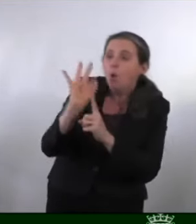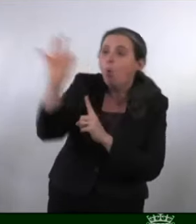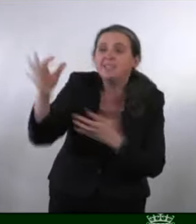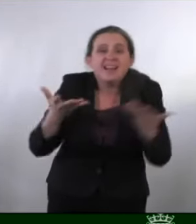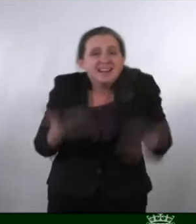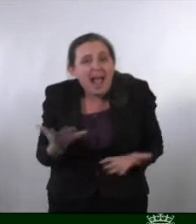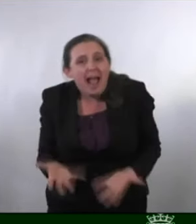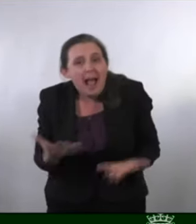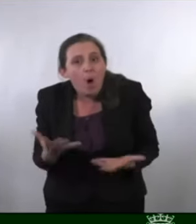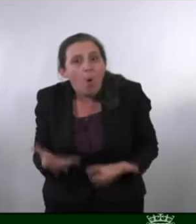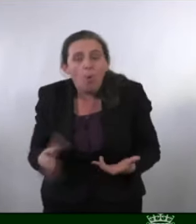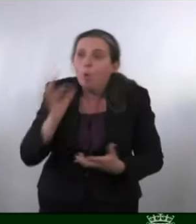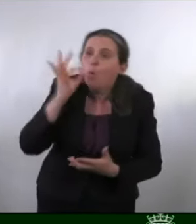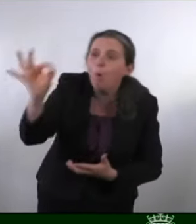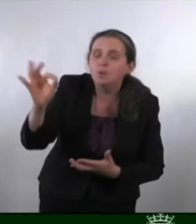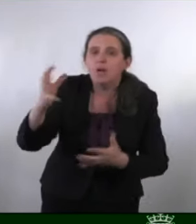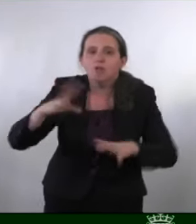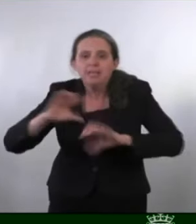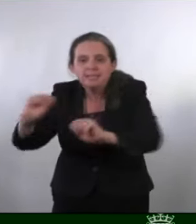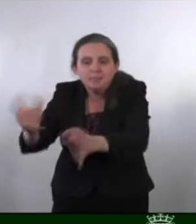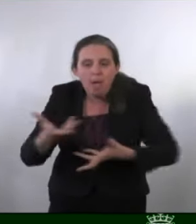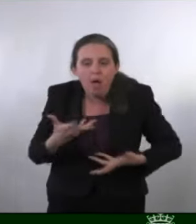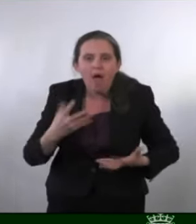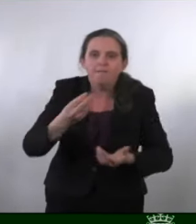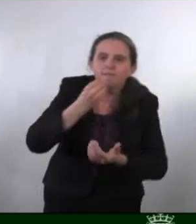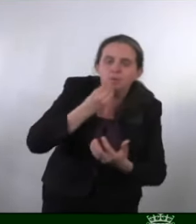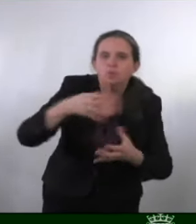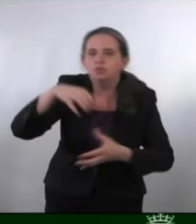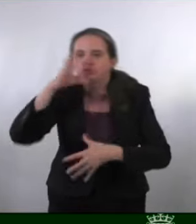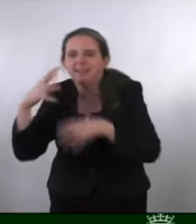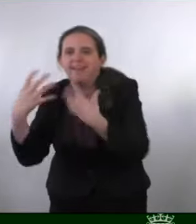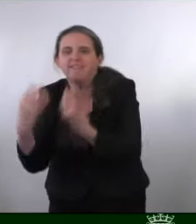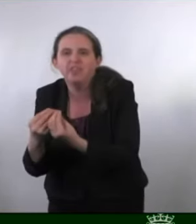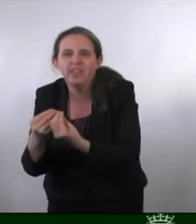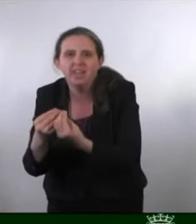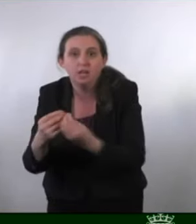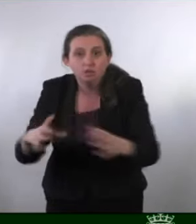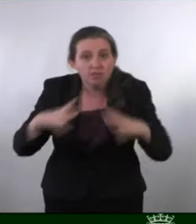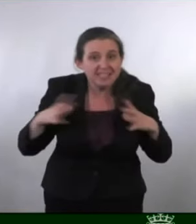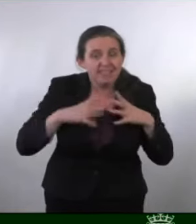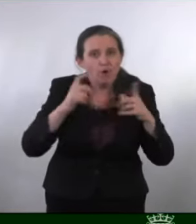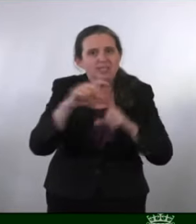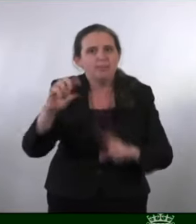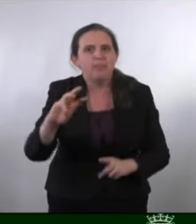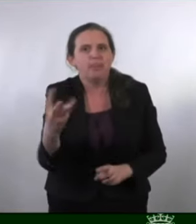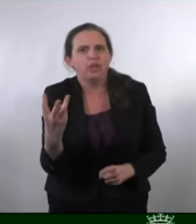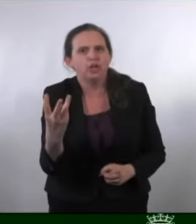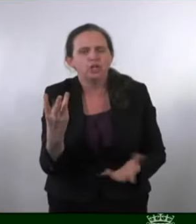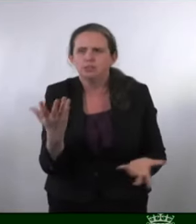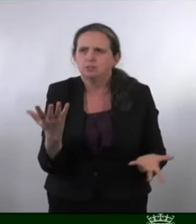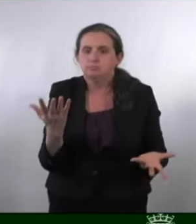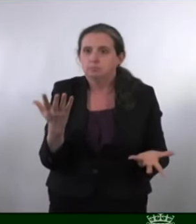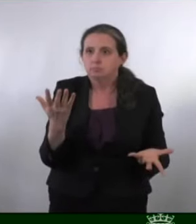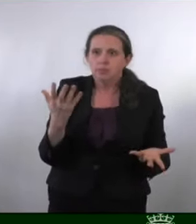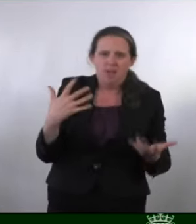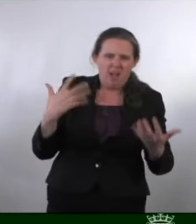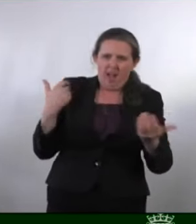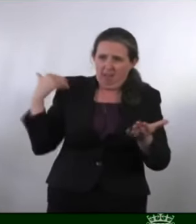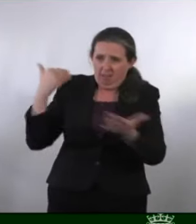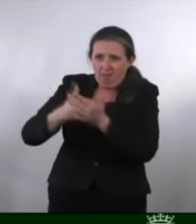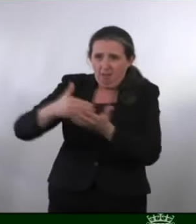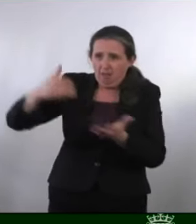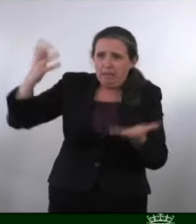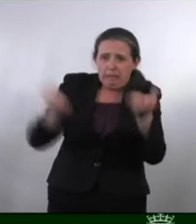most profitable times of the year. Having been absolutely battered by these restrictions, is it not time for a sector deal for pubs, which are the heart